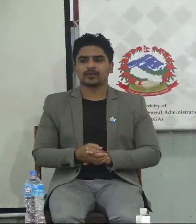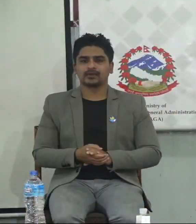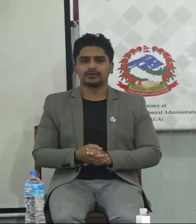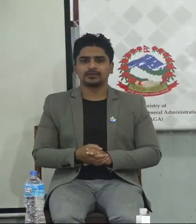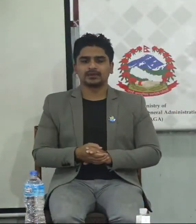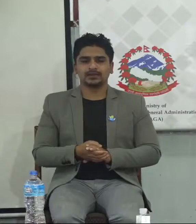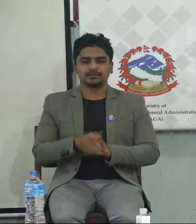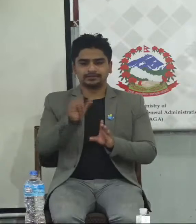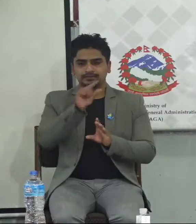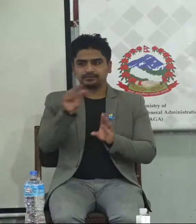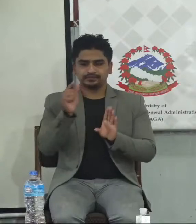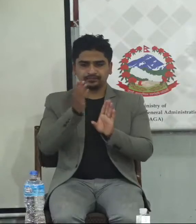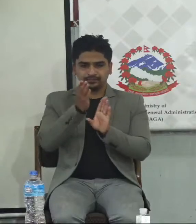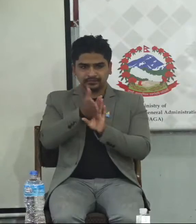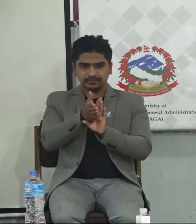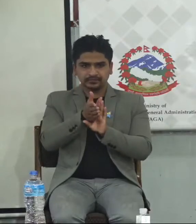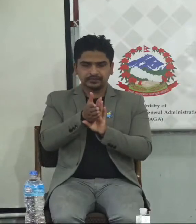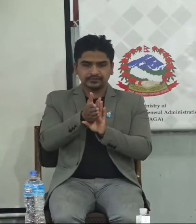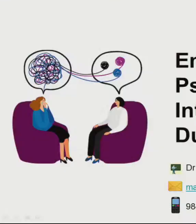Well, here,